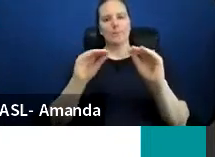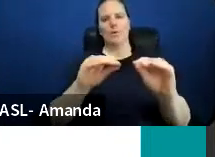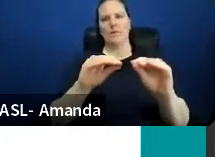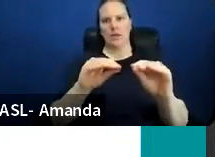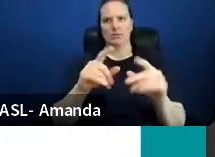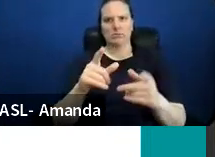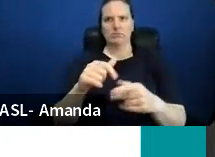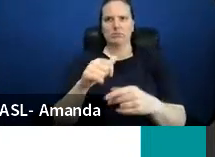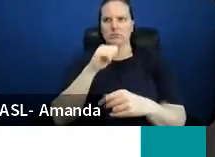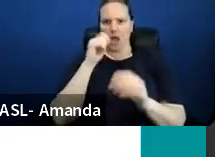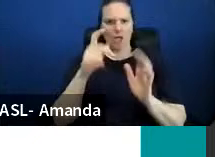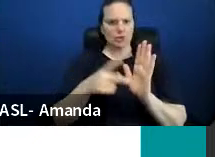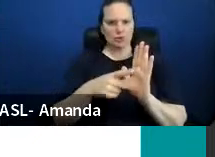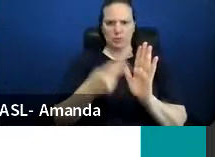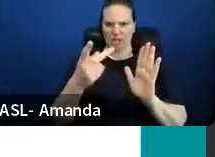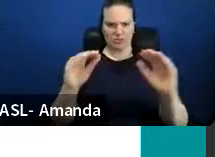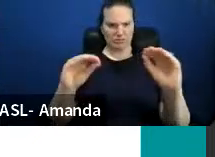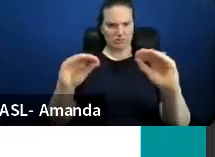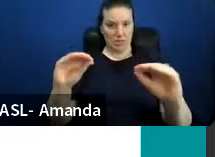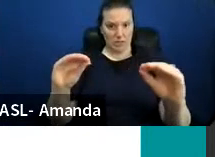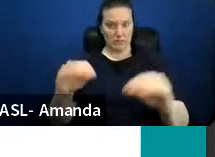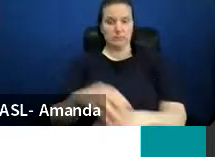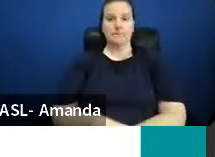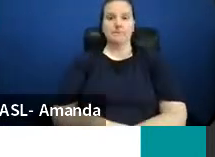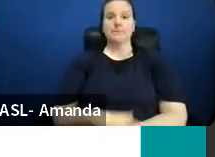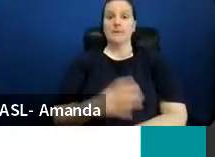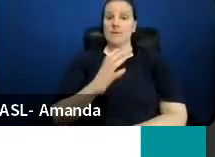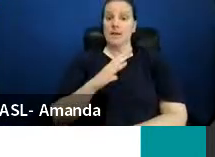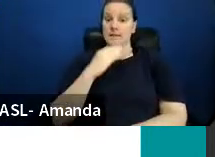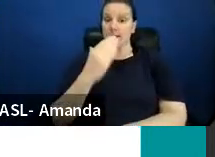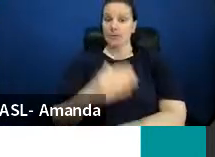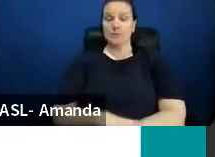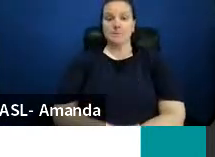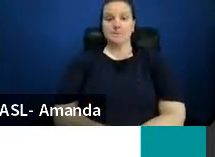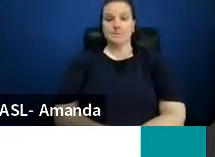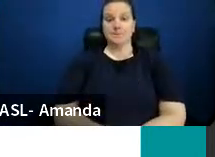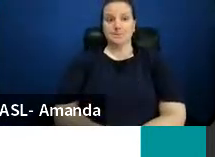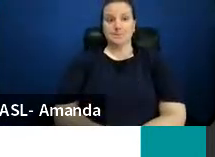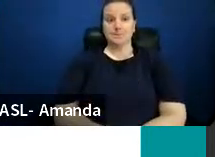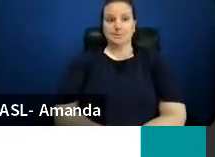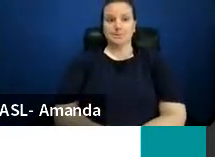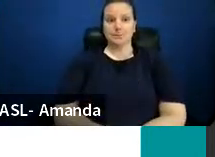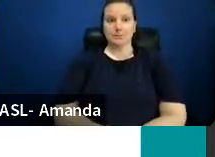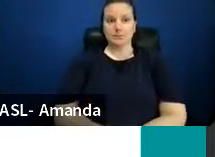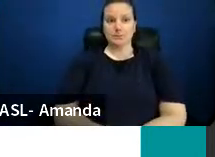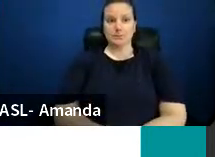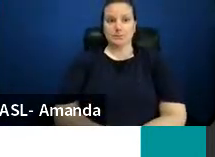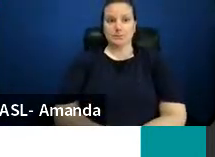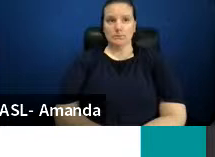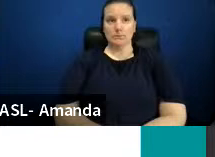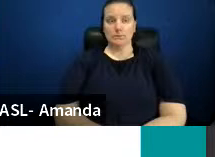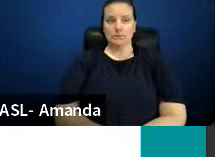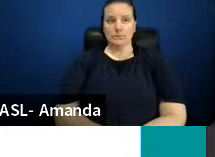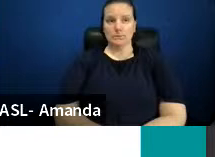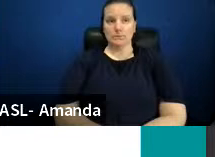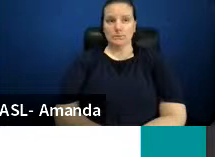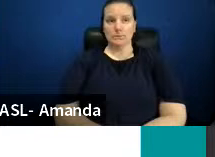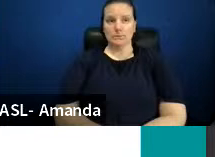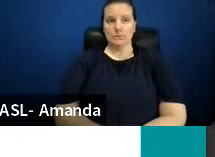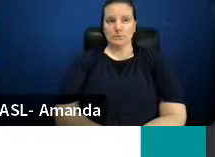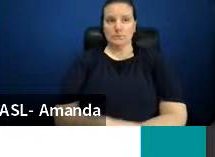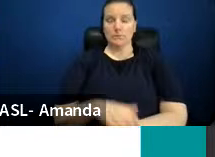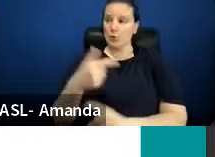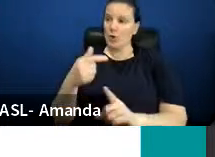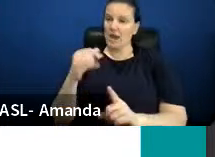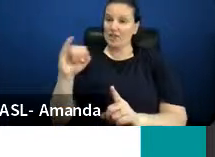there's not duplication and things like that. Thank you. Bree, before you